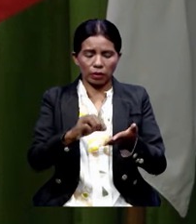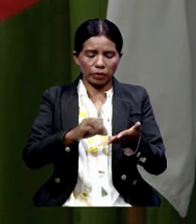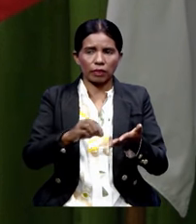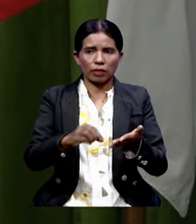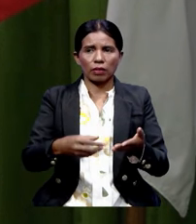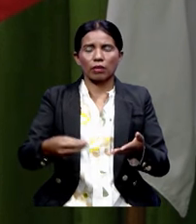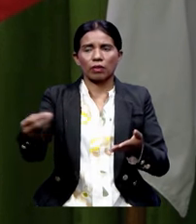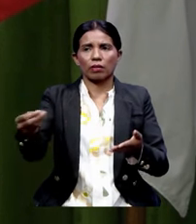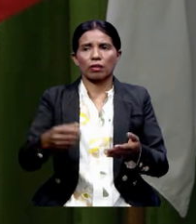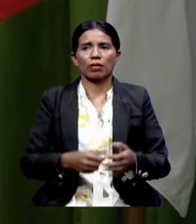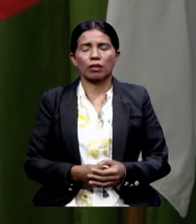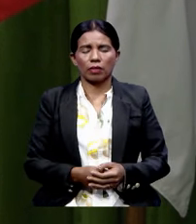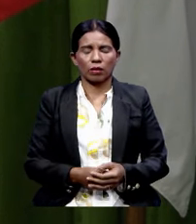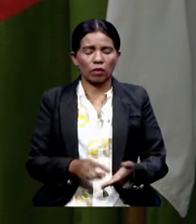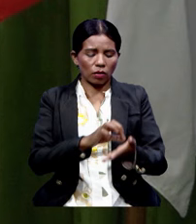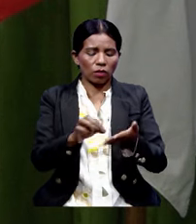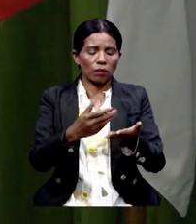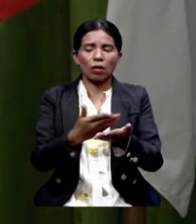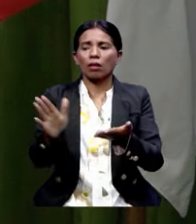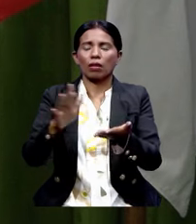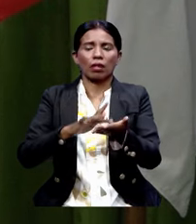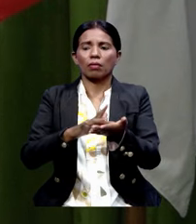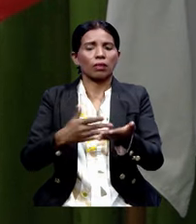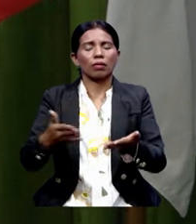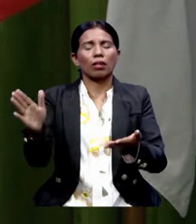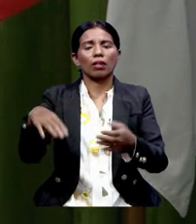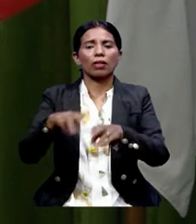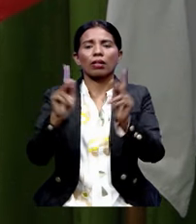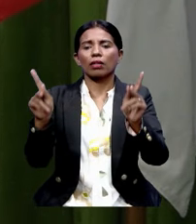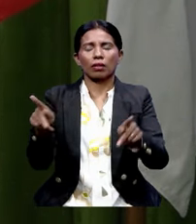go and buy Panadol and Paracetamol, and